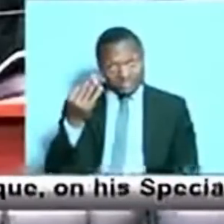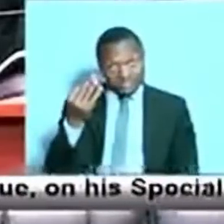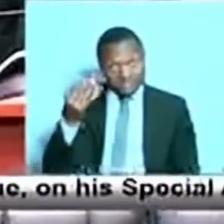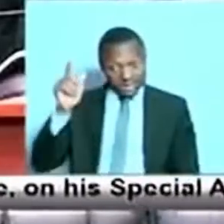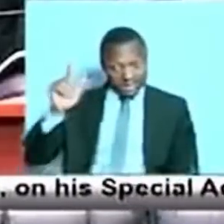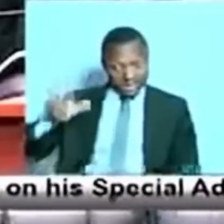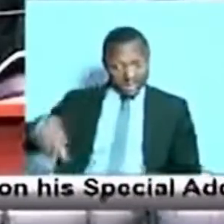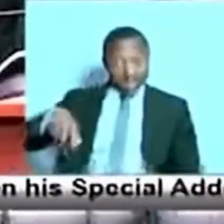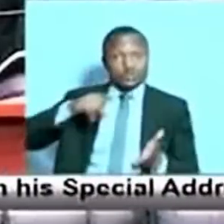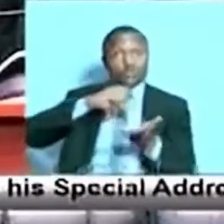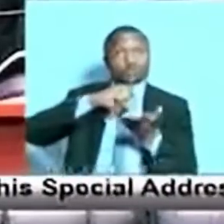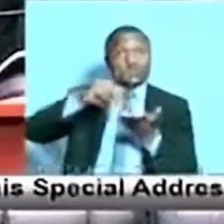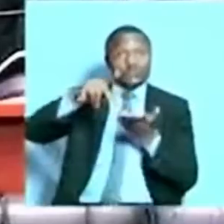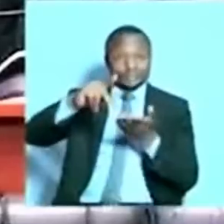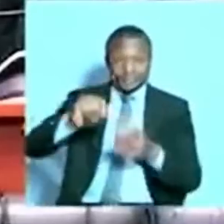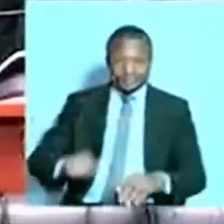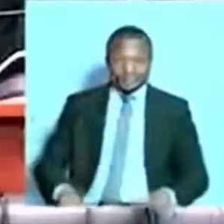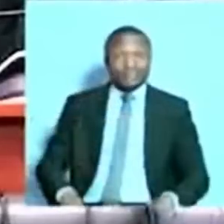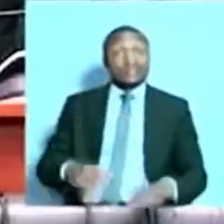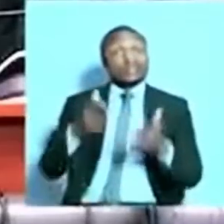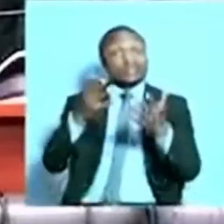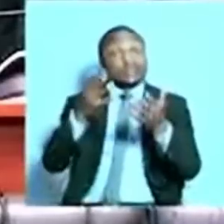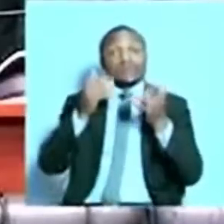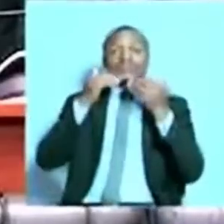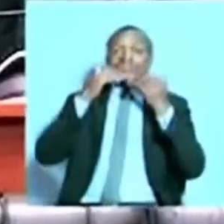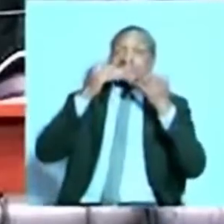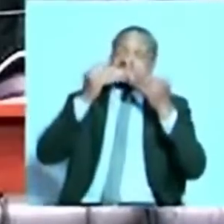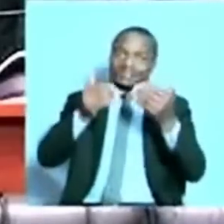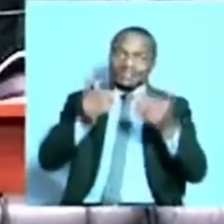week, and wish to appreciate